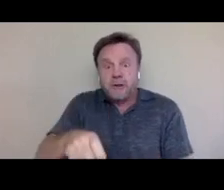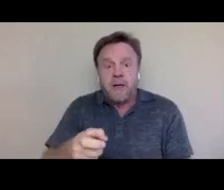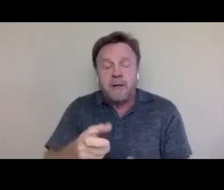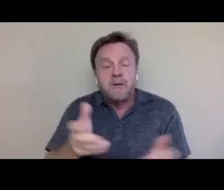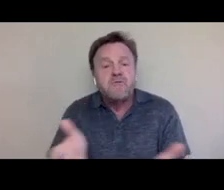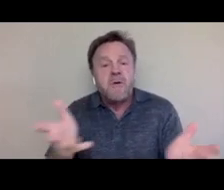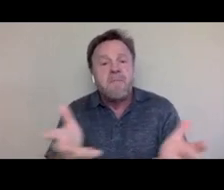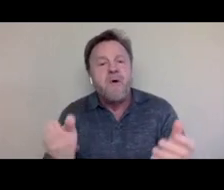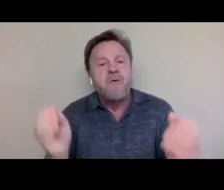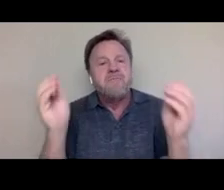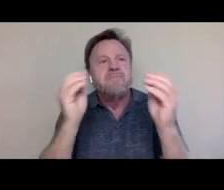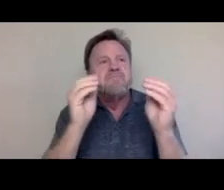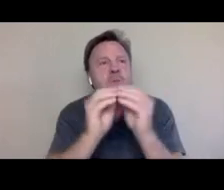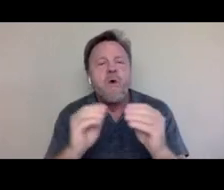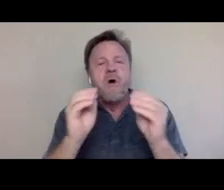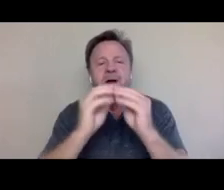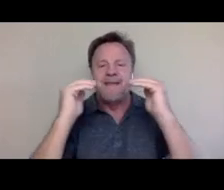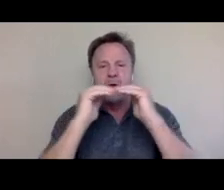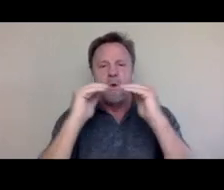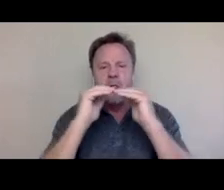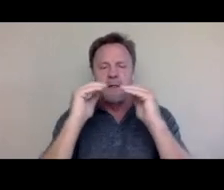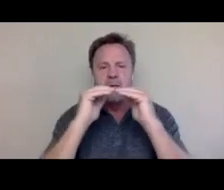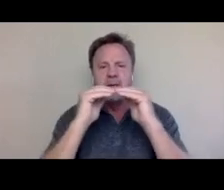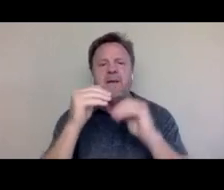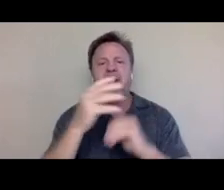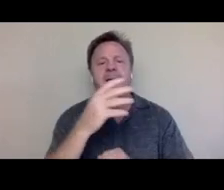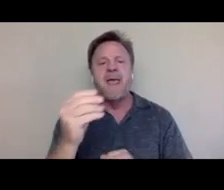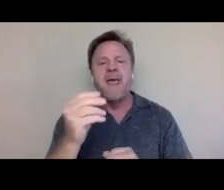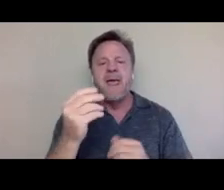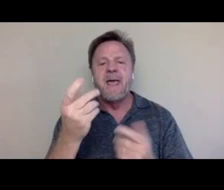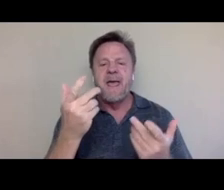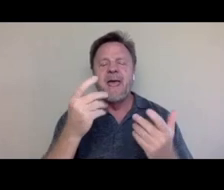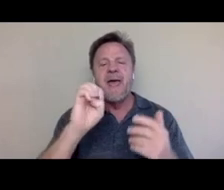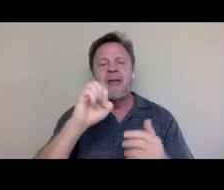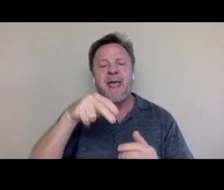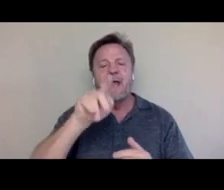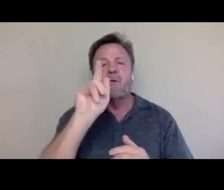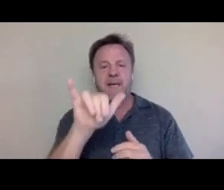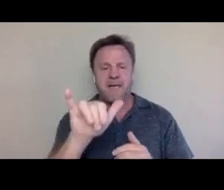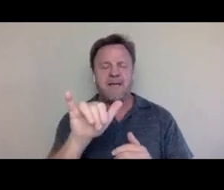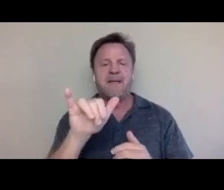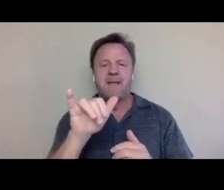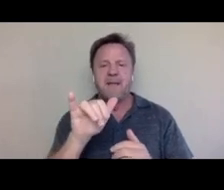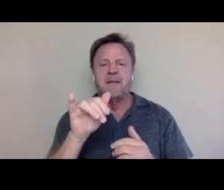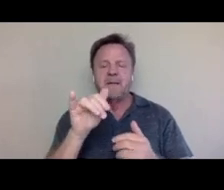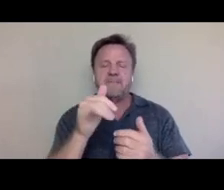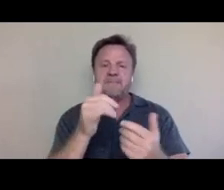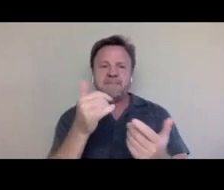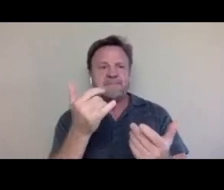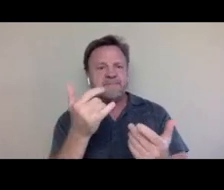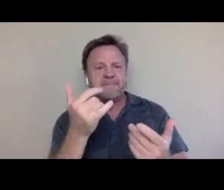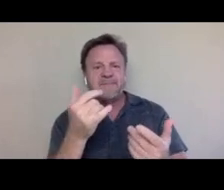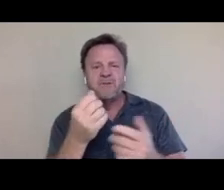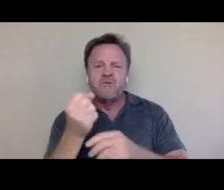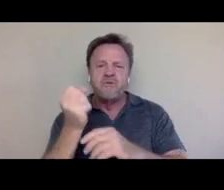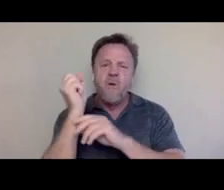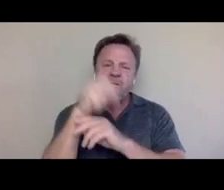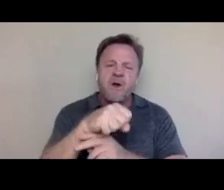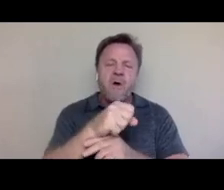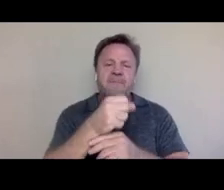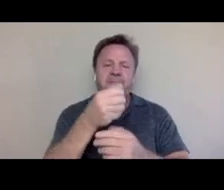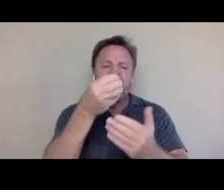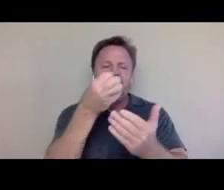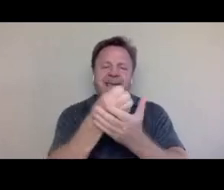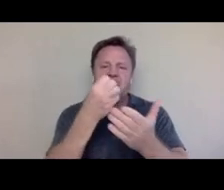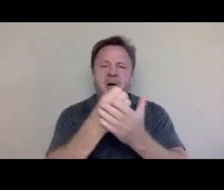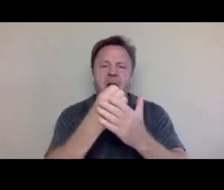greater equality and equity. In terms of economic, you know, overcome economic disparity.